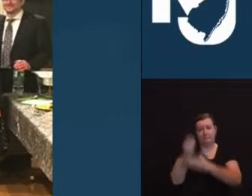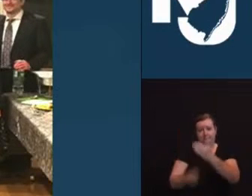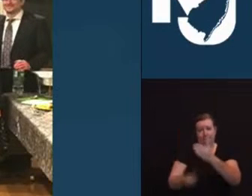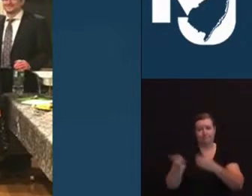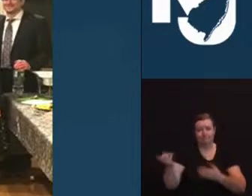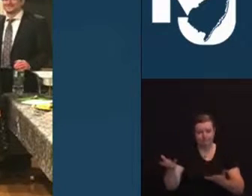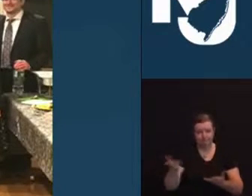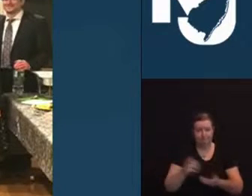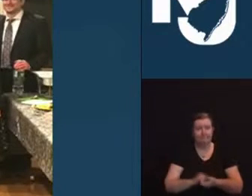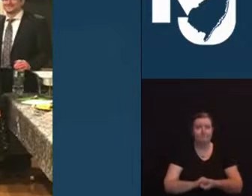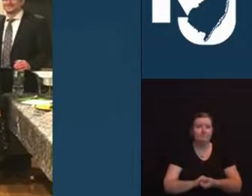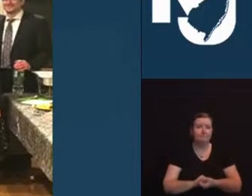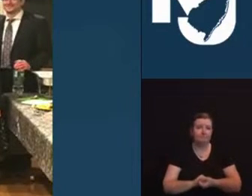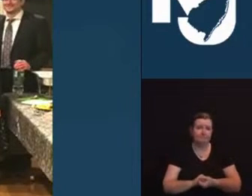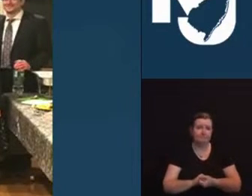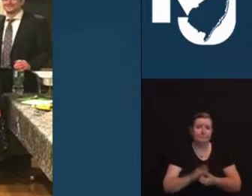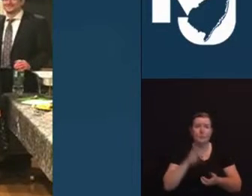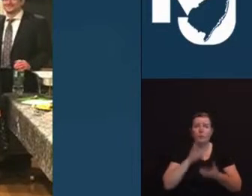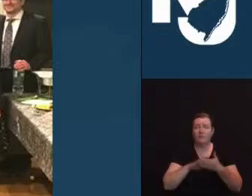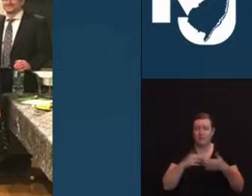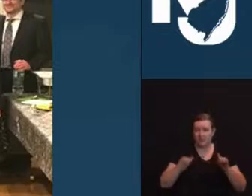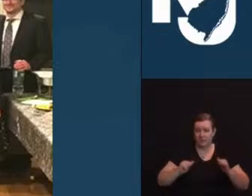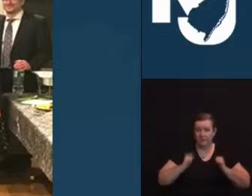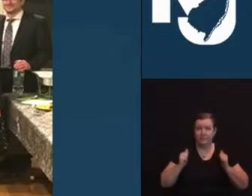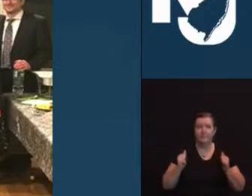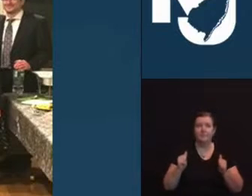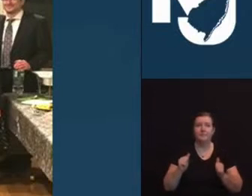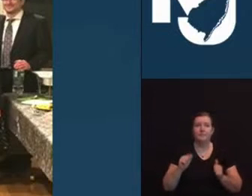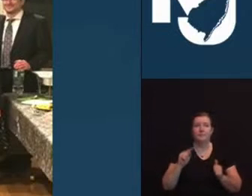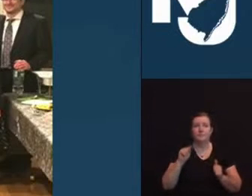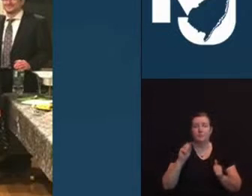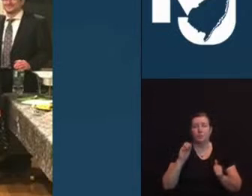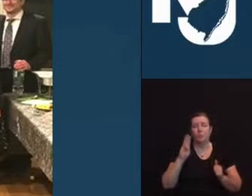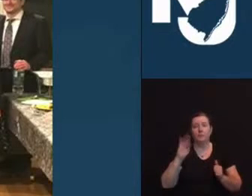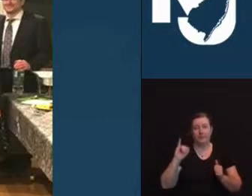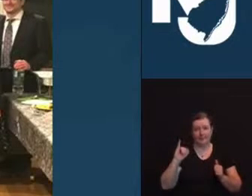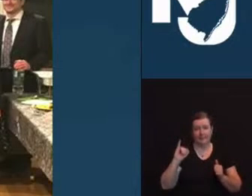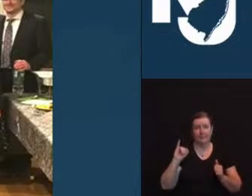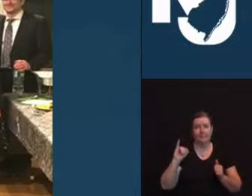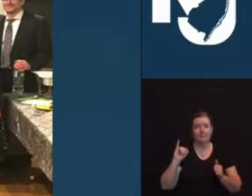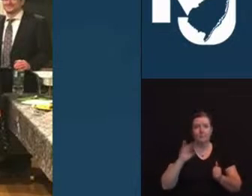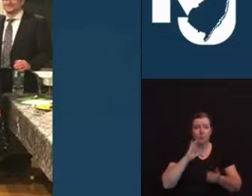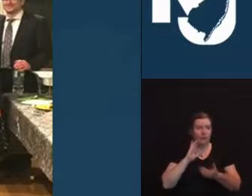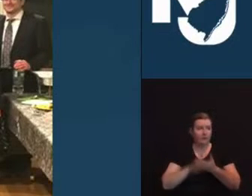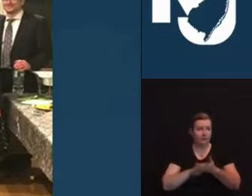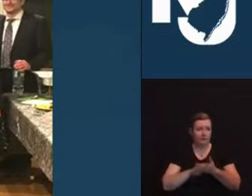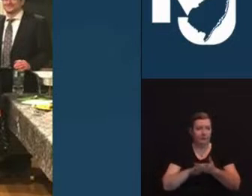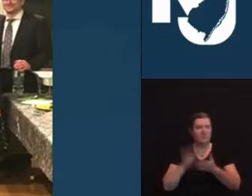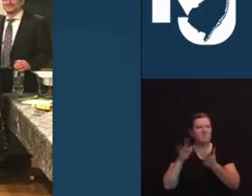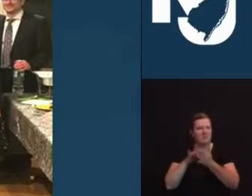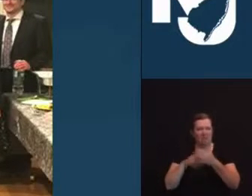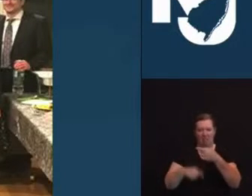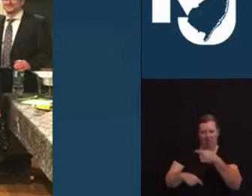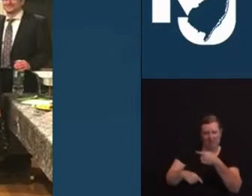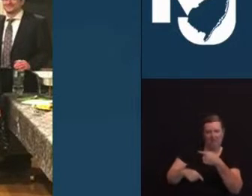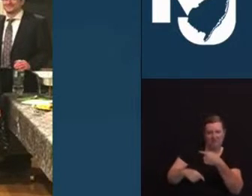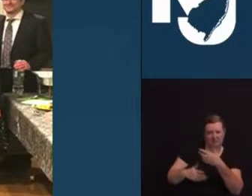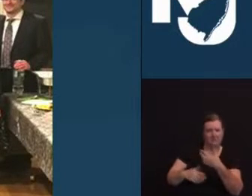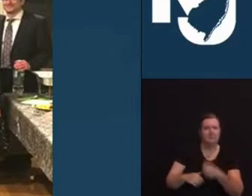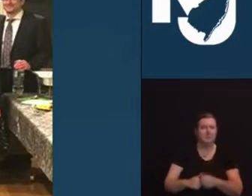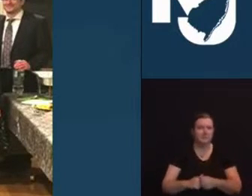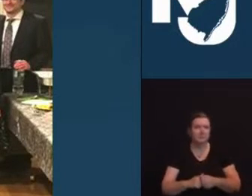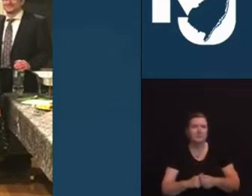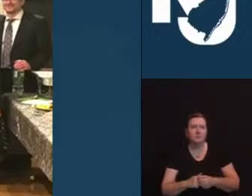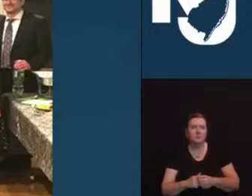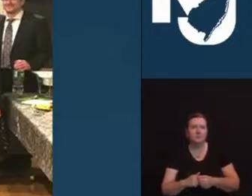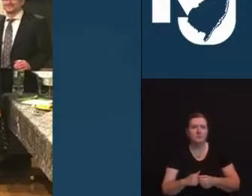is survived by his wife, Toby, with whom I had the great honor of speaking, and that's Toby, I think, dead center in that picture. She was also, by the way, COVID